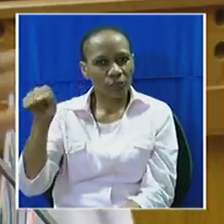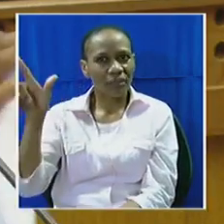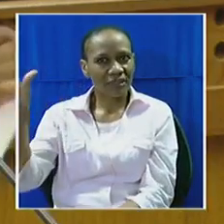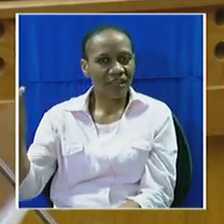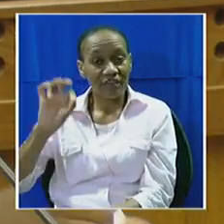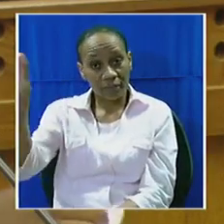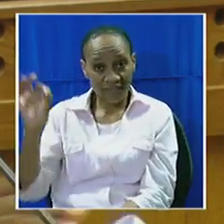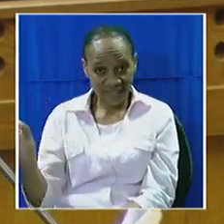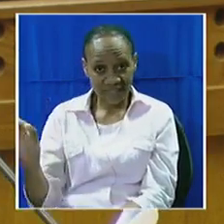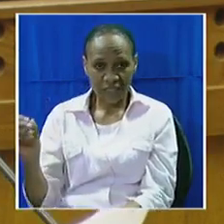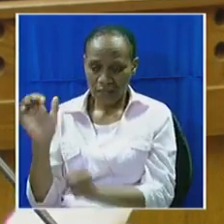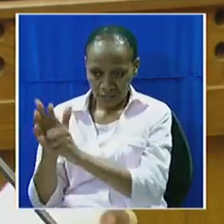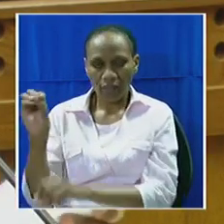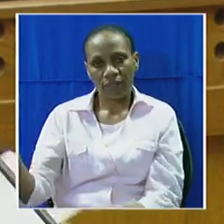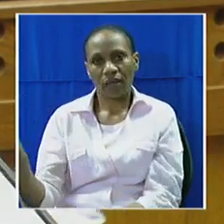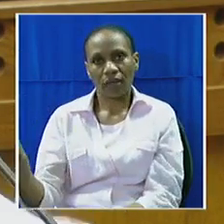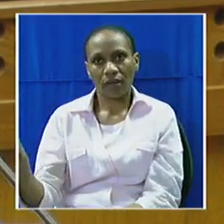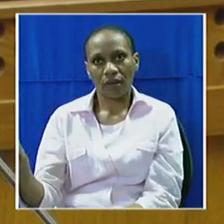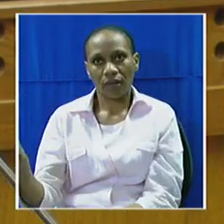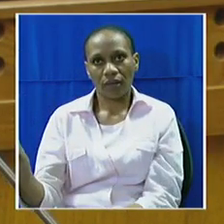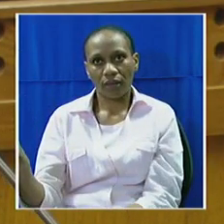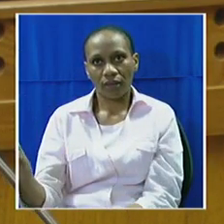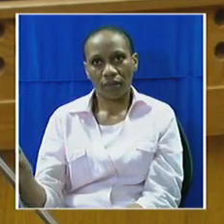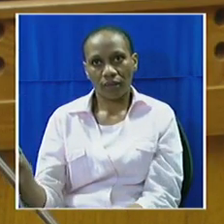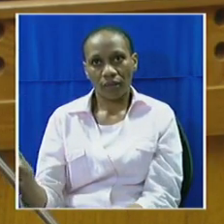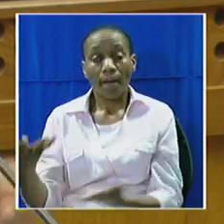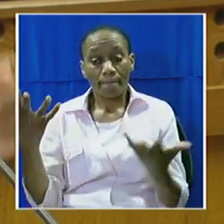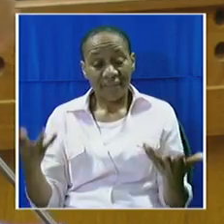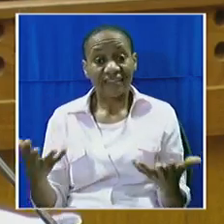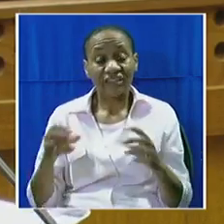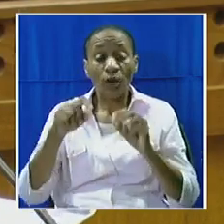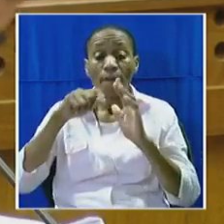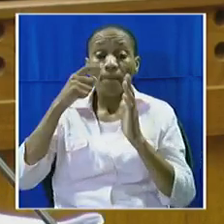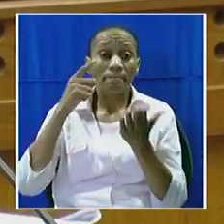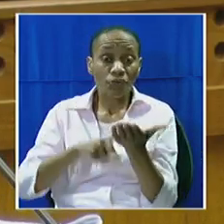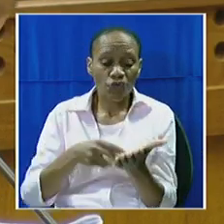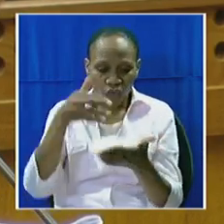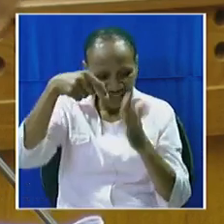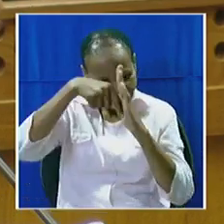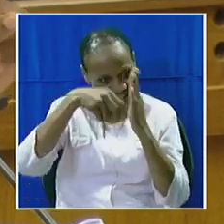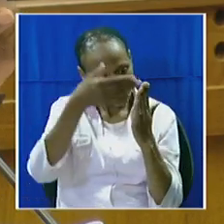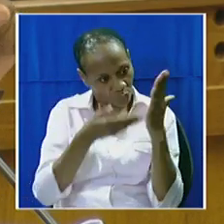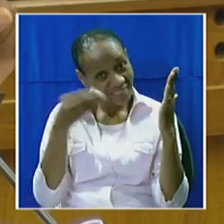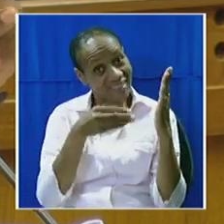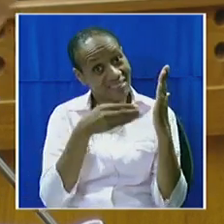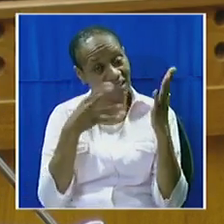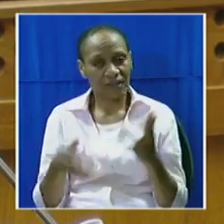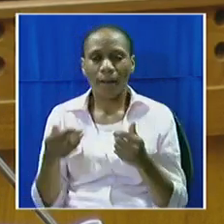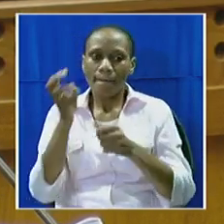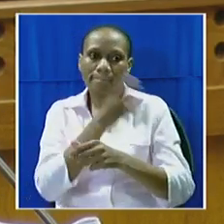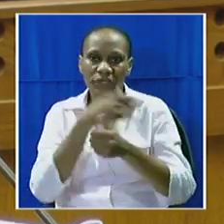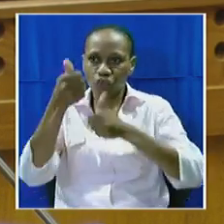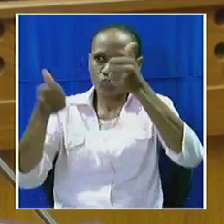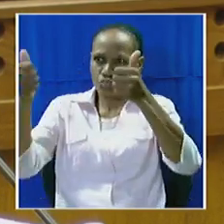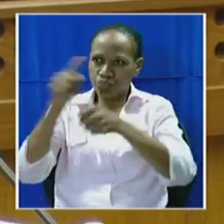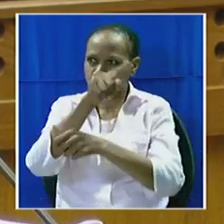15.7% of the population. But the devil is in the details. Top senior management, the